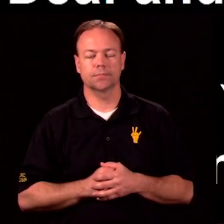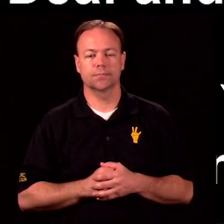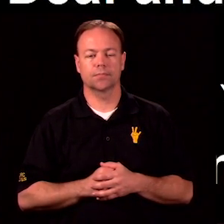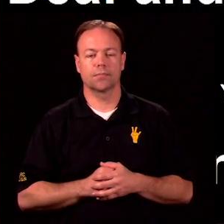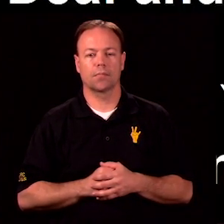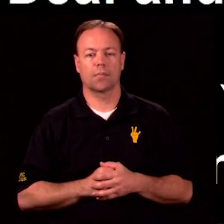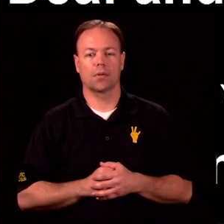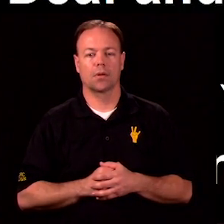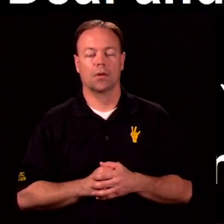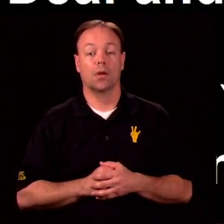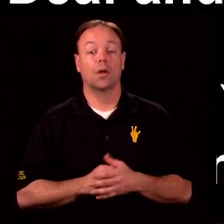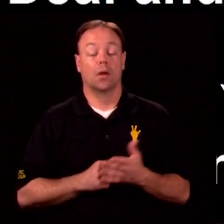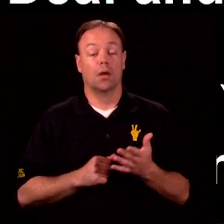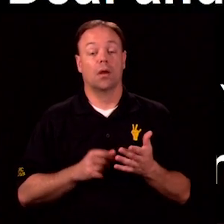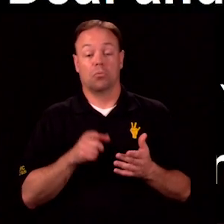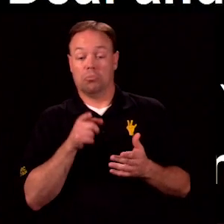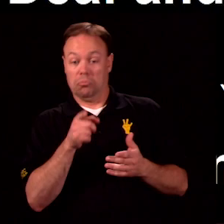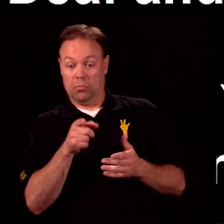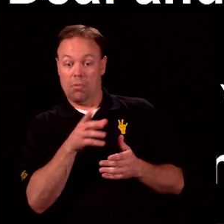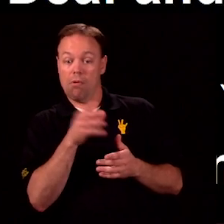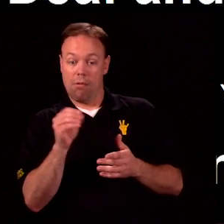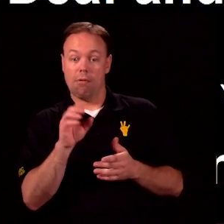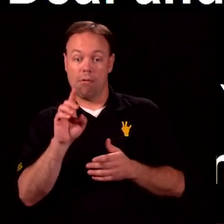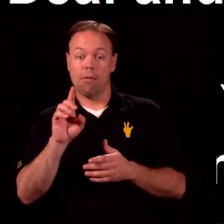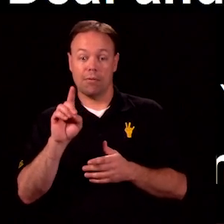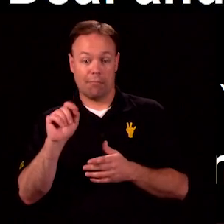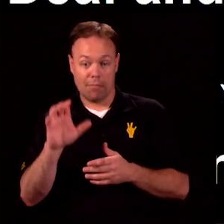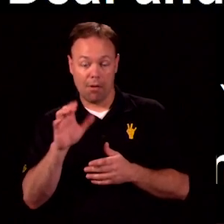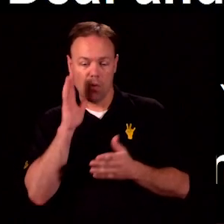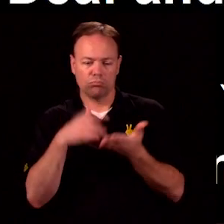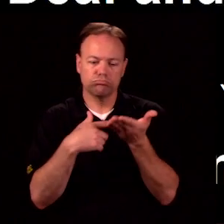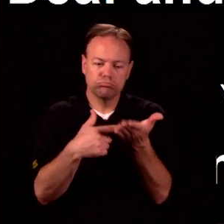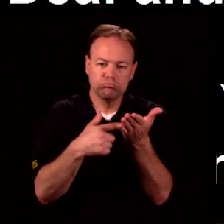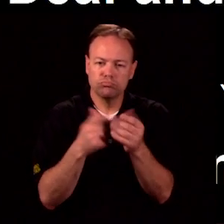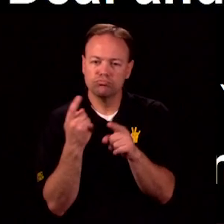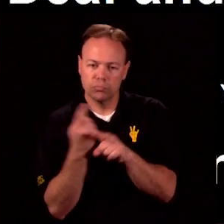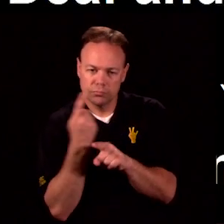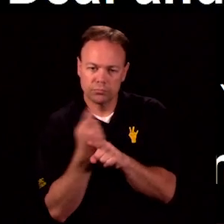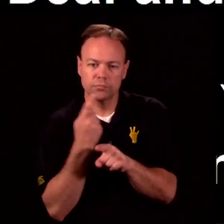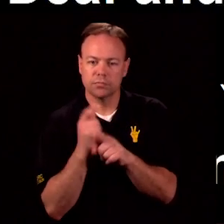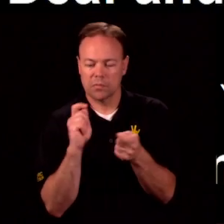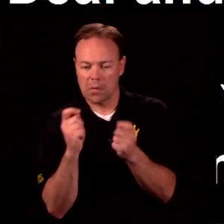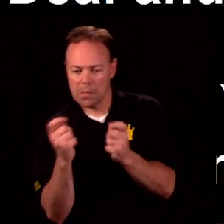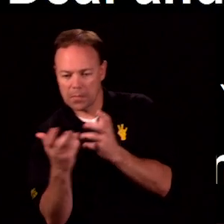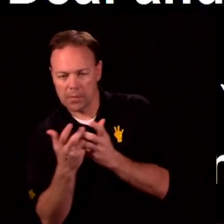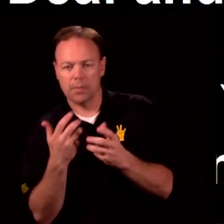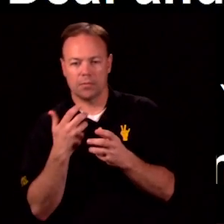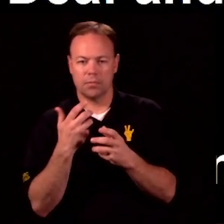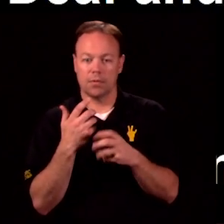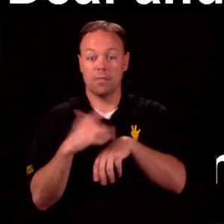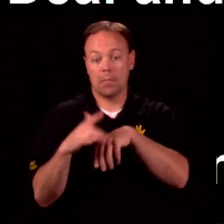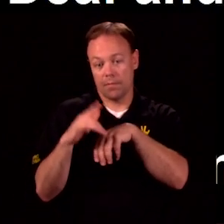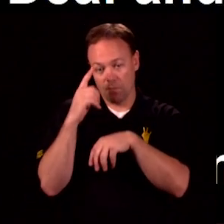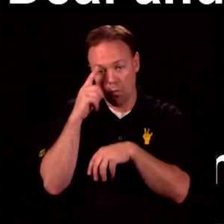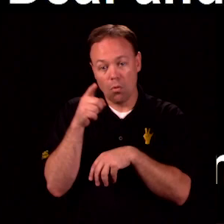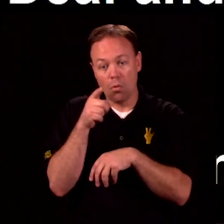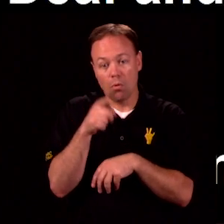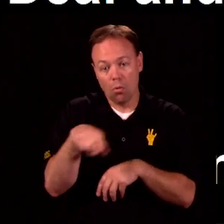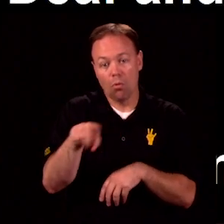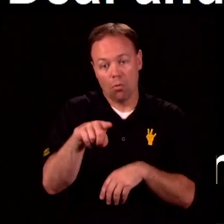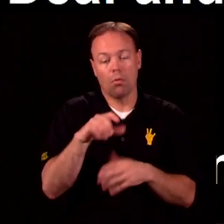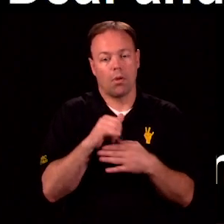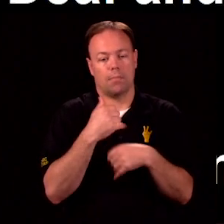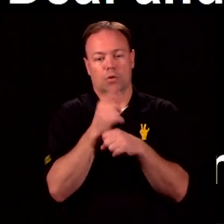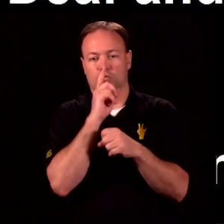You and the Disability Access Consultant will then discuss what reasonable accommodations can be made available to you that will adequately